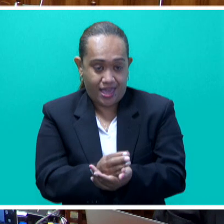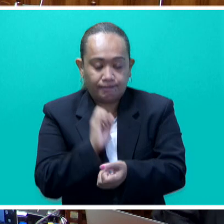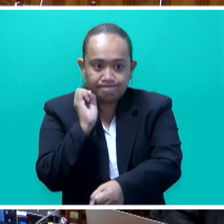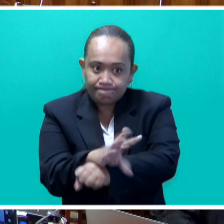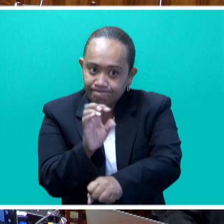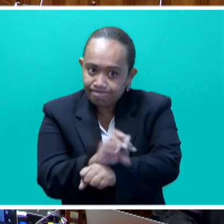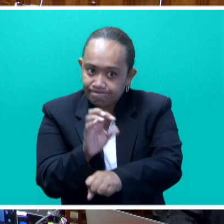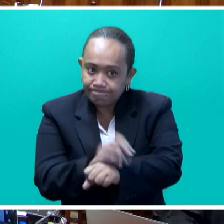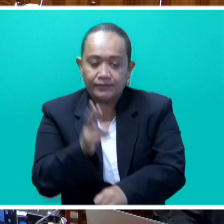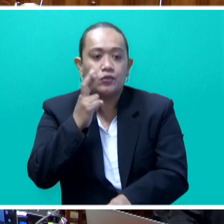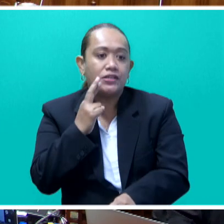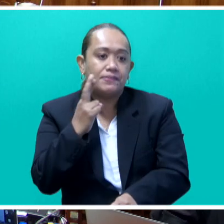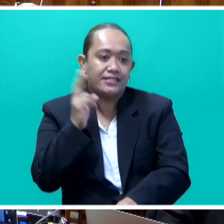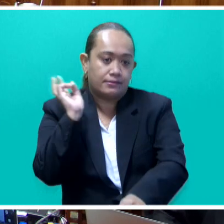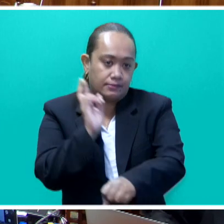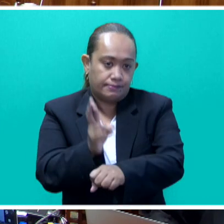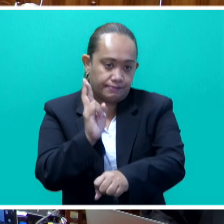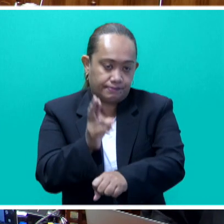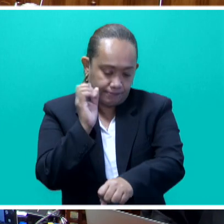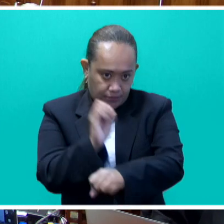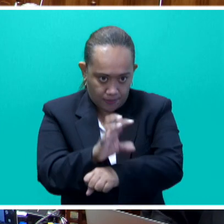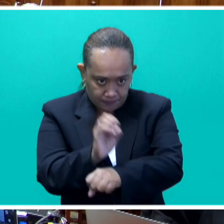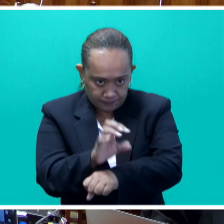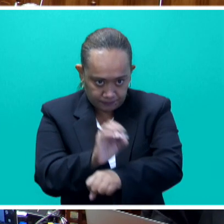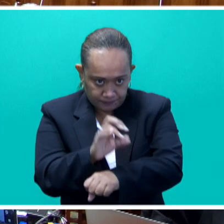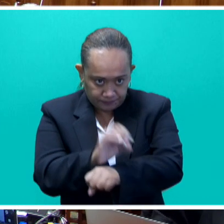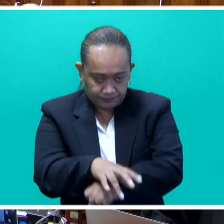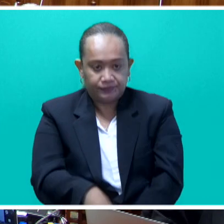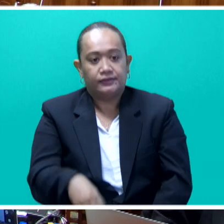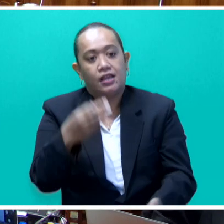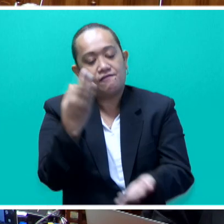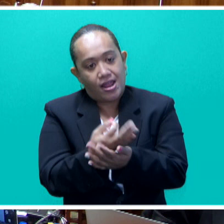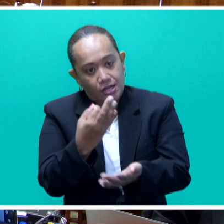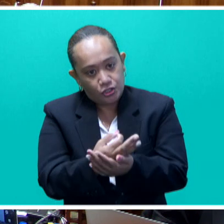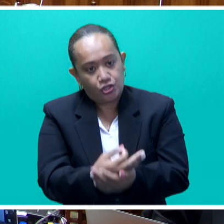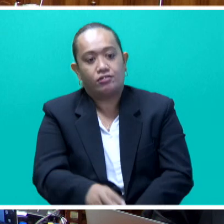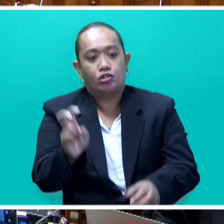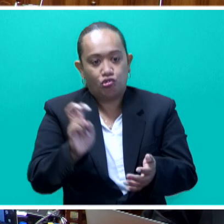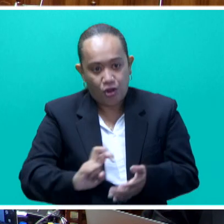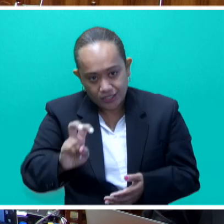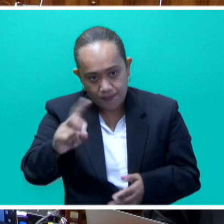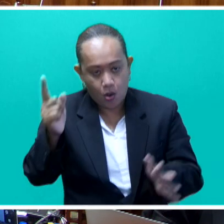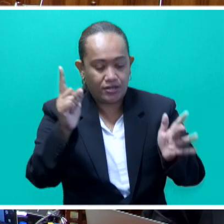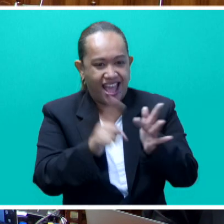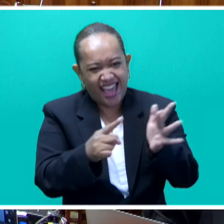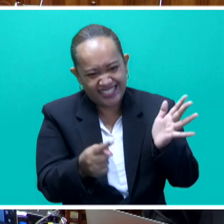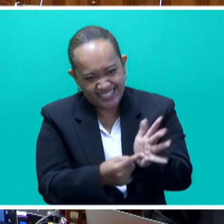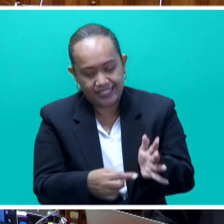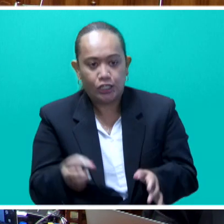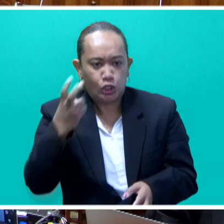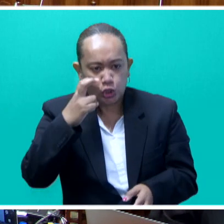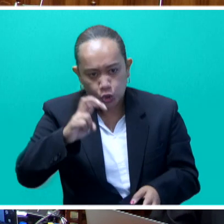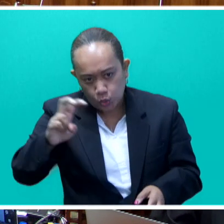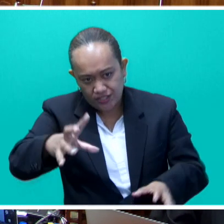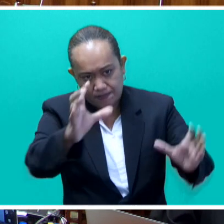consultations with financial bodies, transport industry, BPO, IT, and tourism sectors,